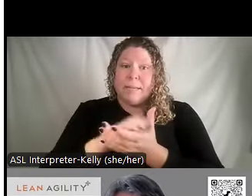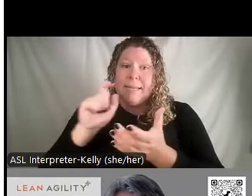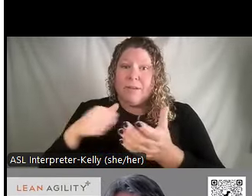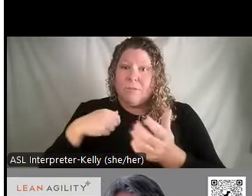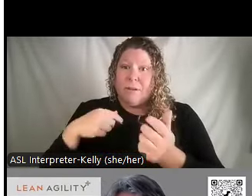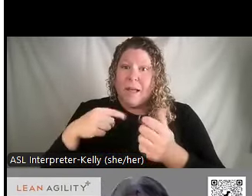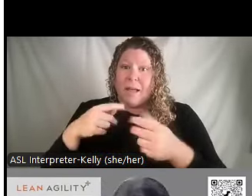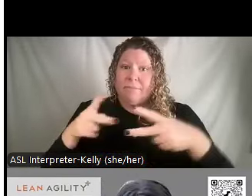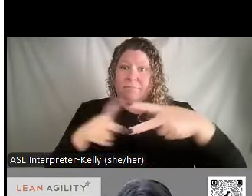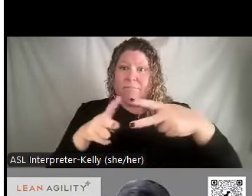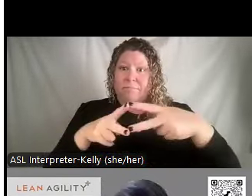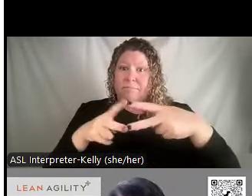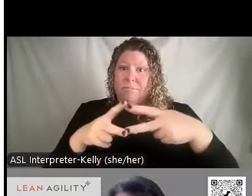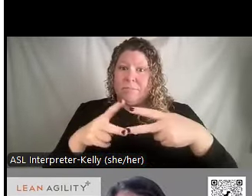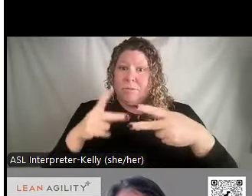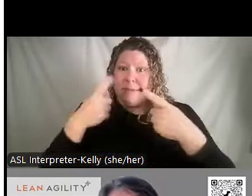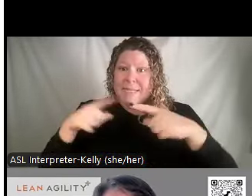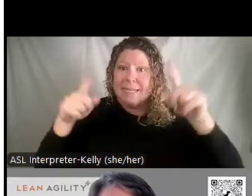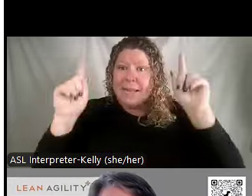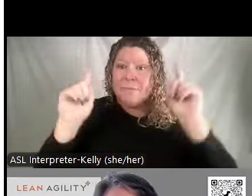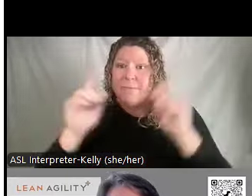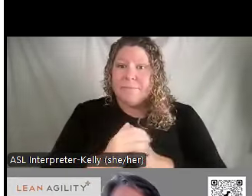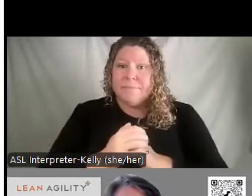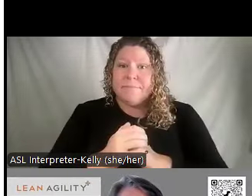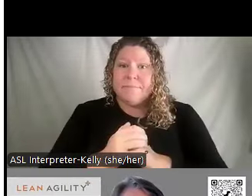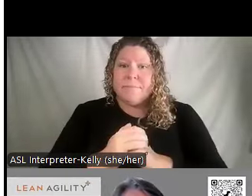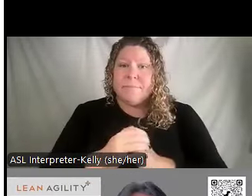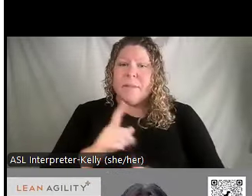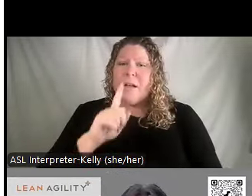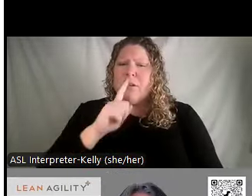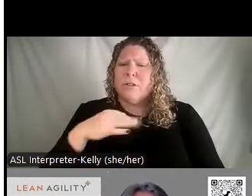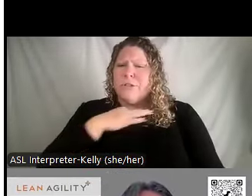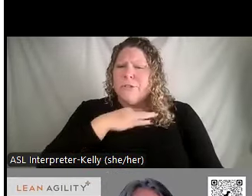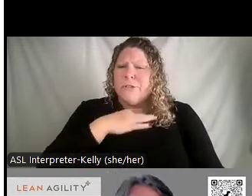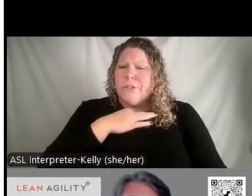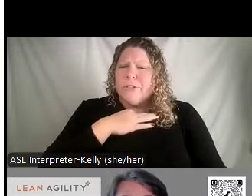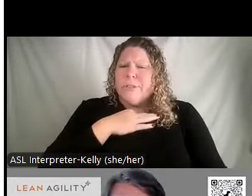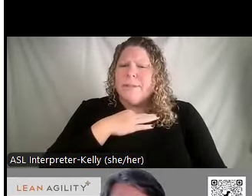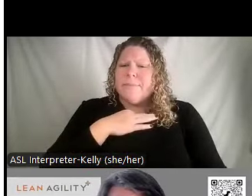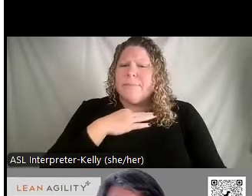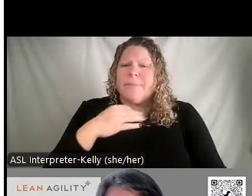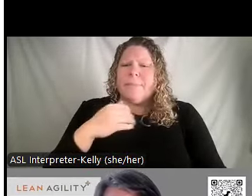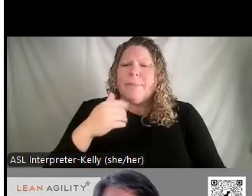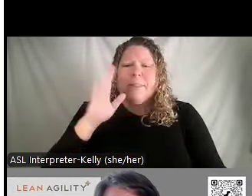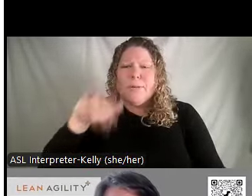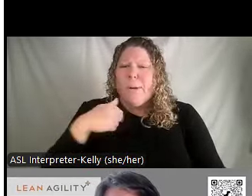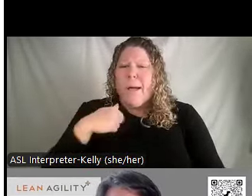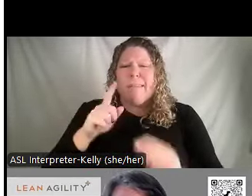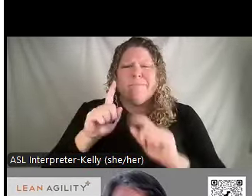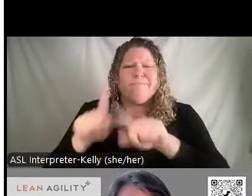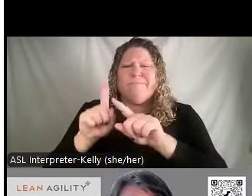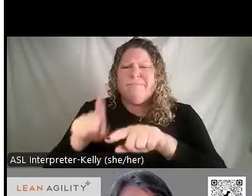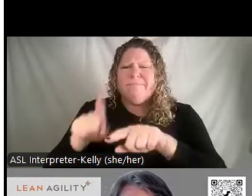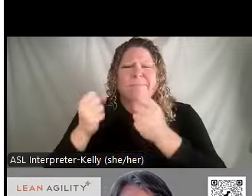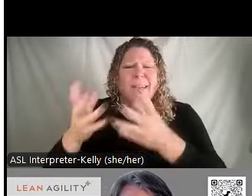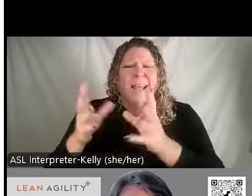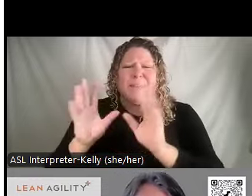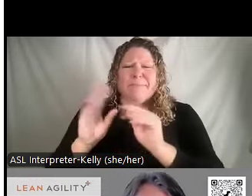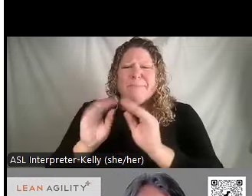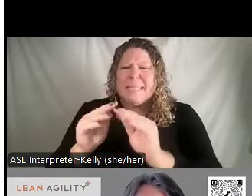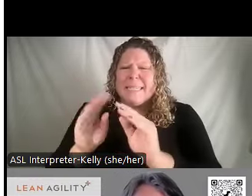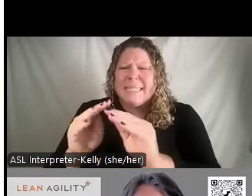to be successful. I was really curious about this. I was wondering, I had been to meetings for years and years. Over the years, I've been to meetings